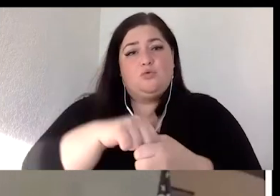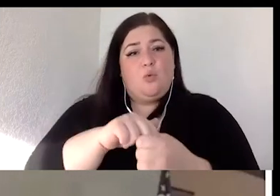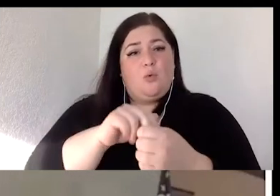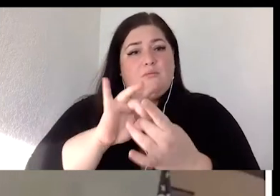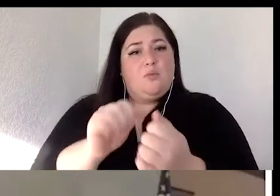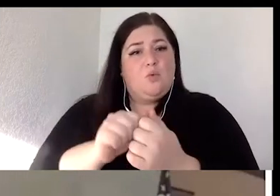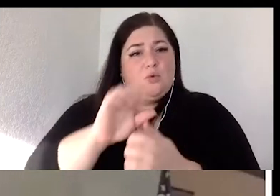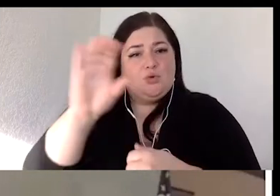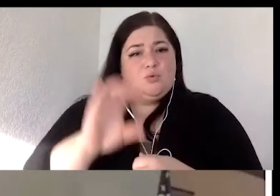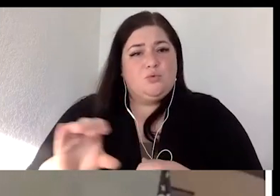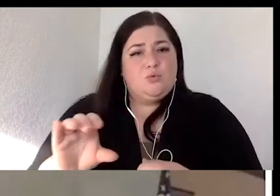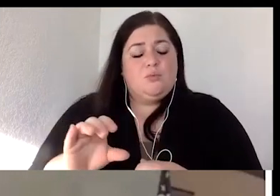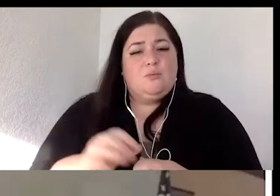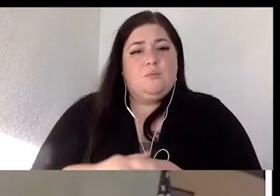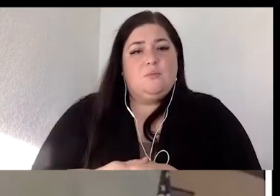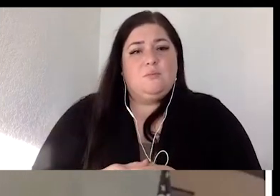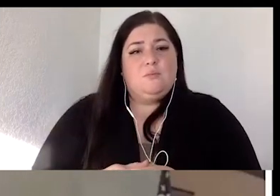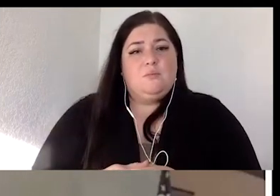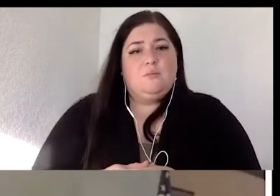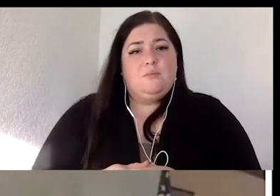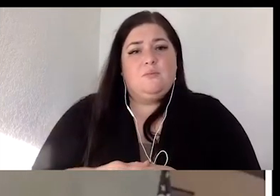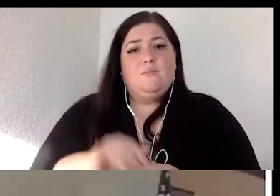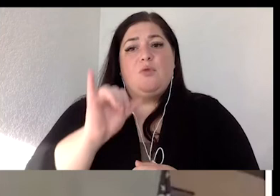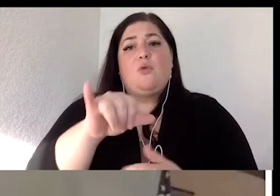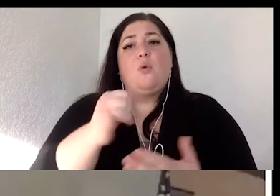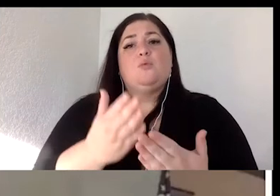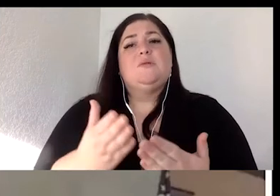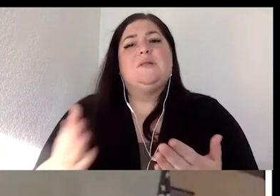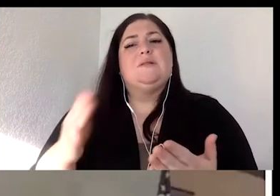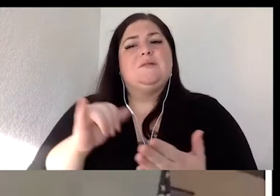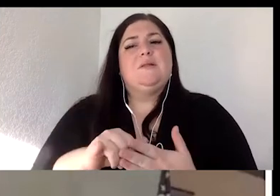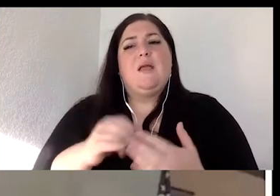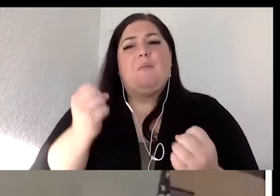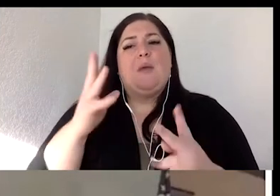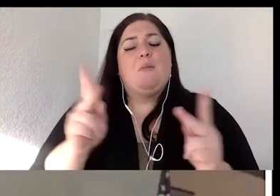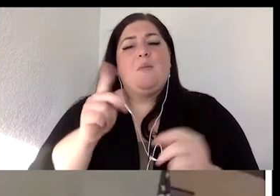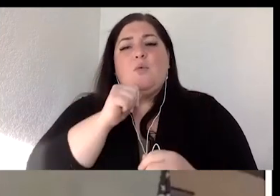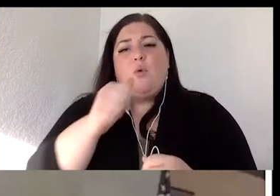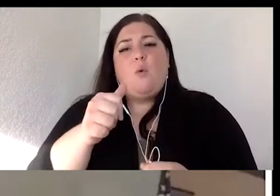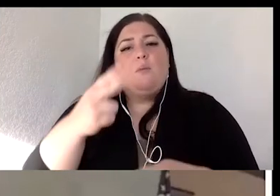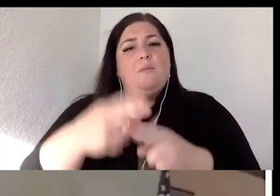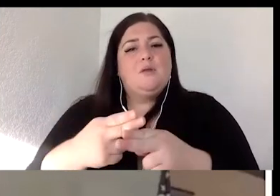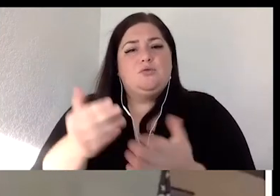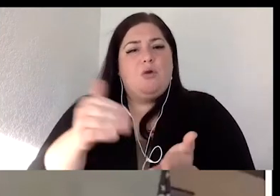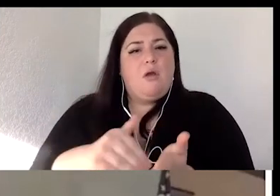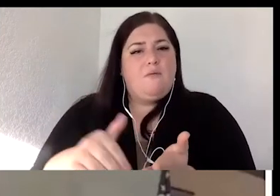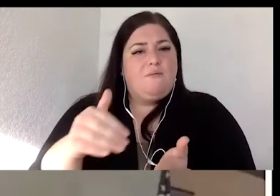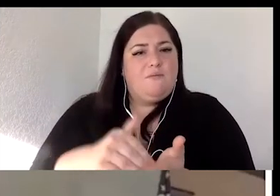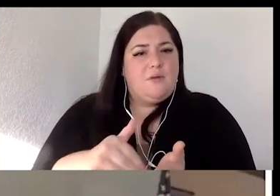is the thanks that goes unthanked so often, unspoken so often, for the work that you do every